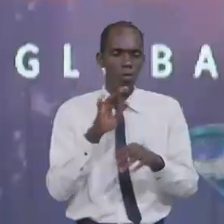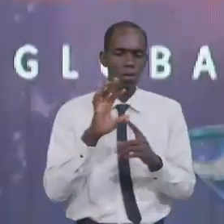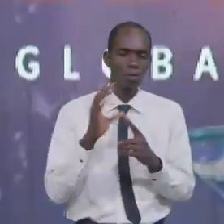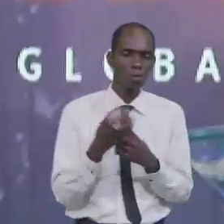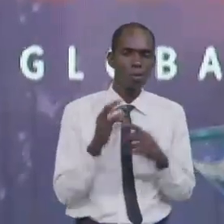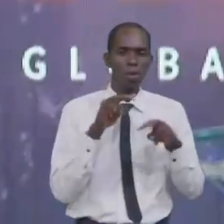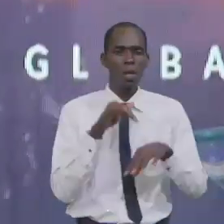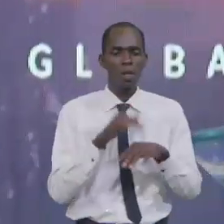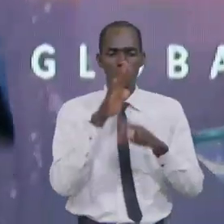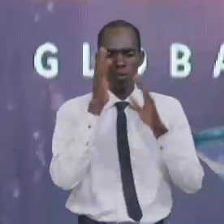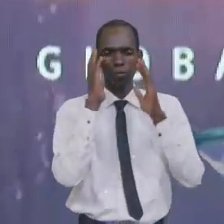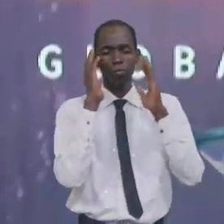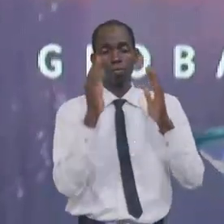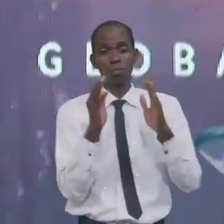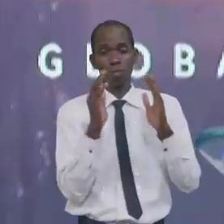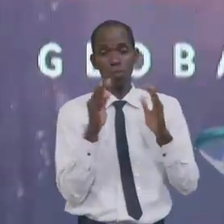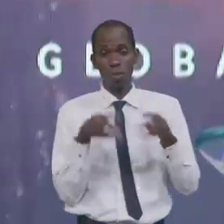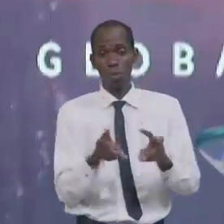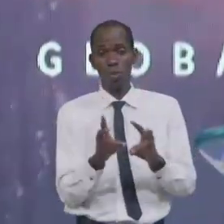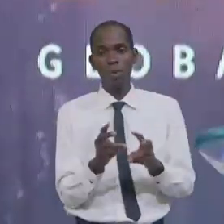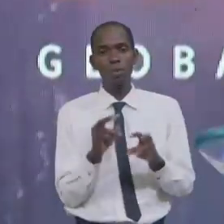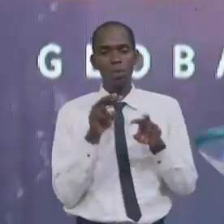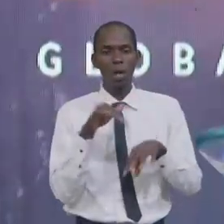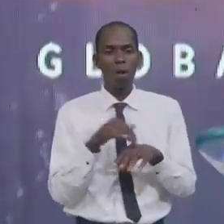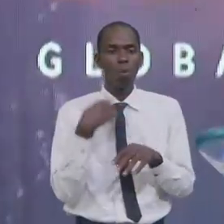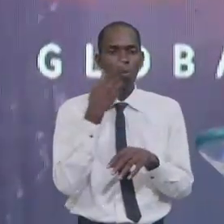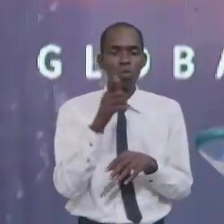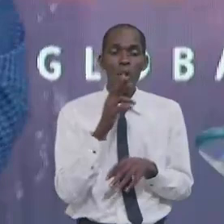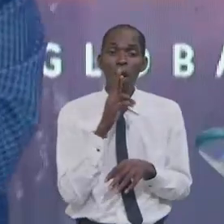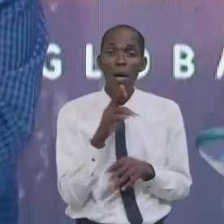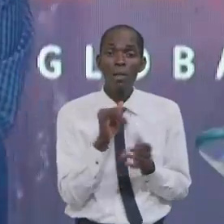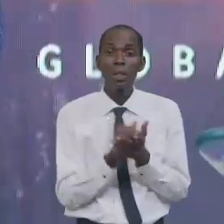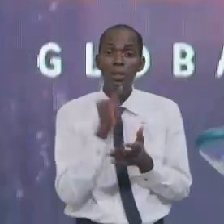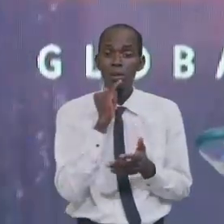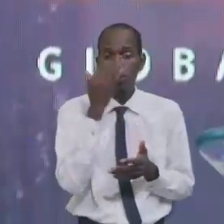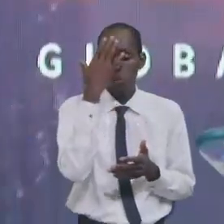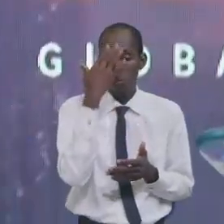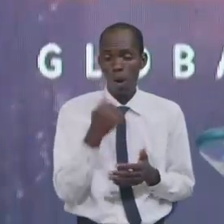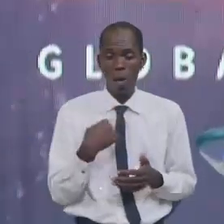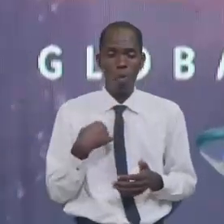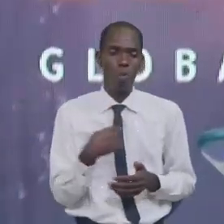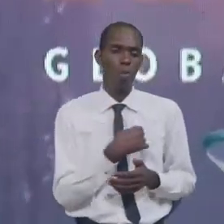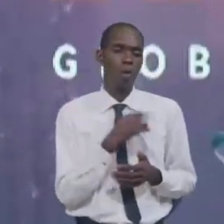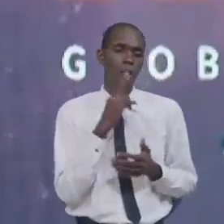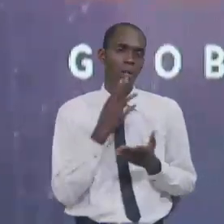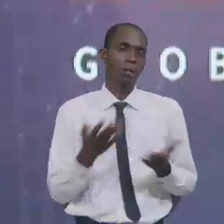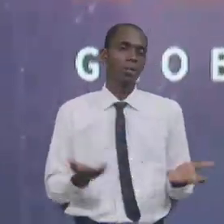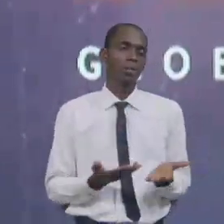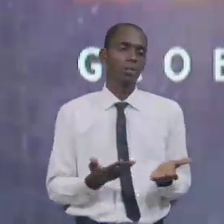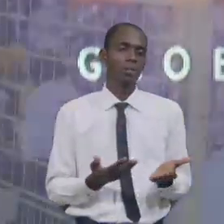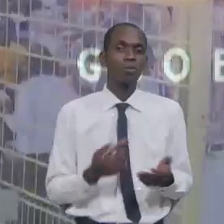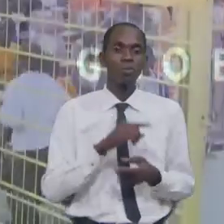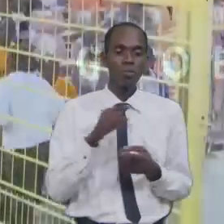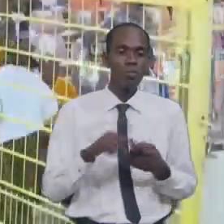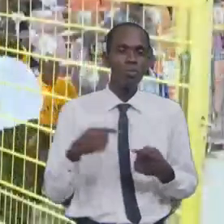look at who you are. That's why we're here. That instead of being a misfit,